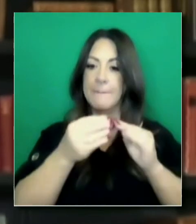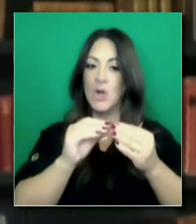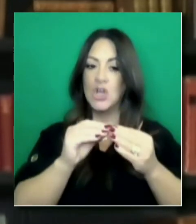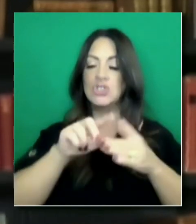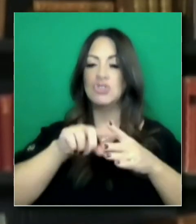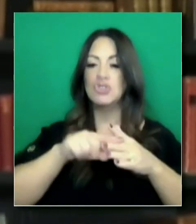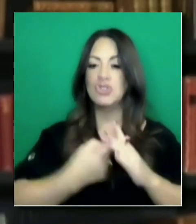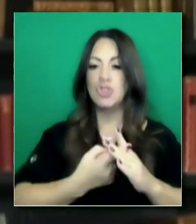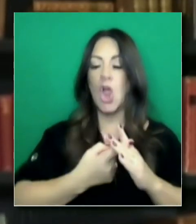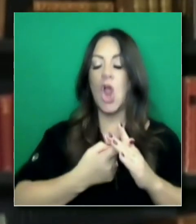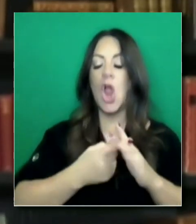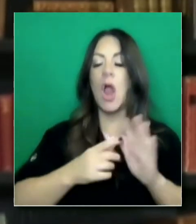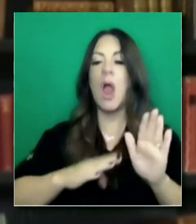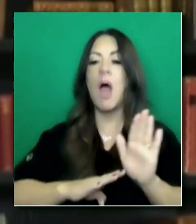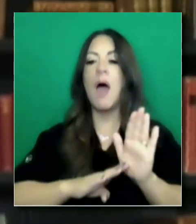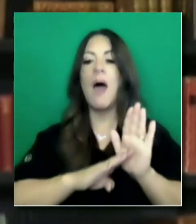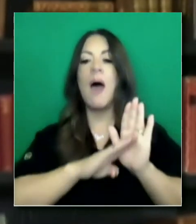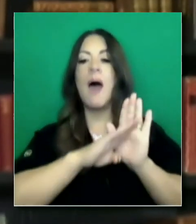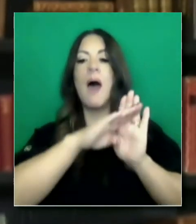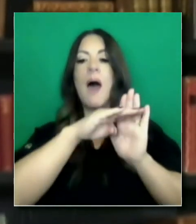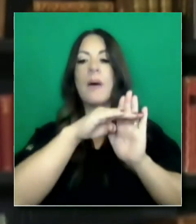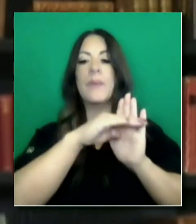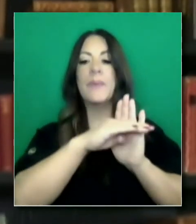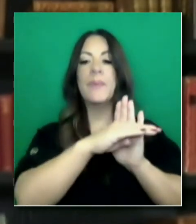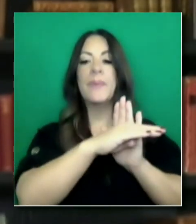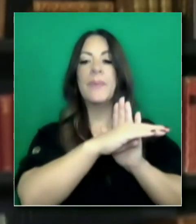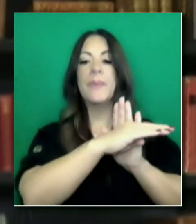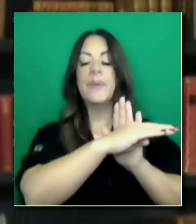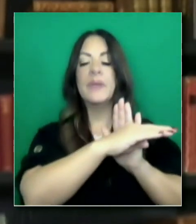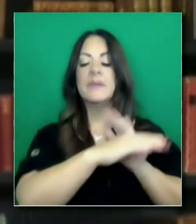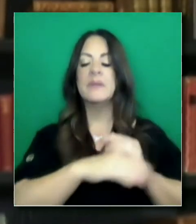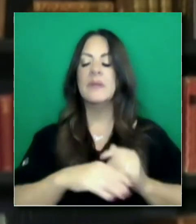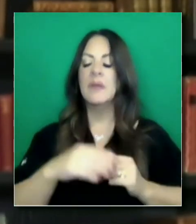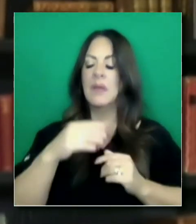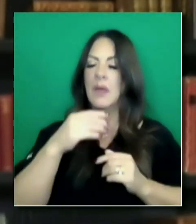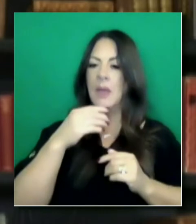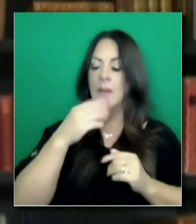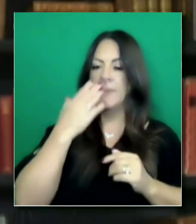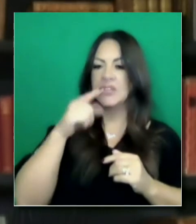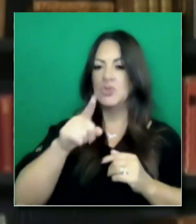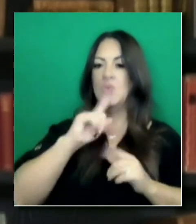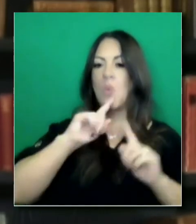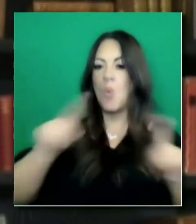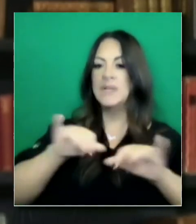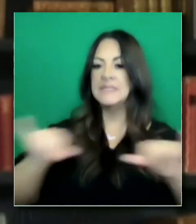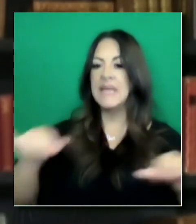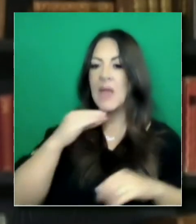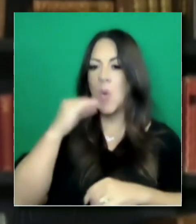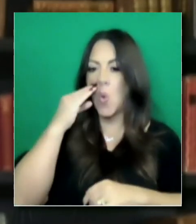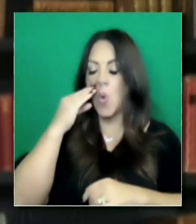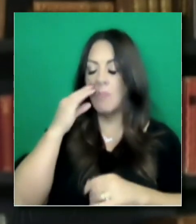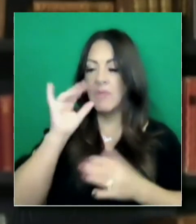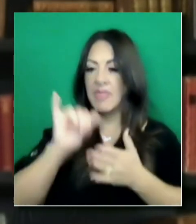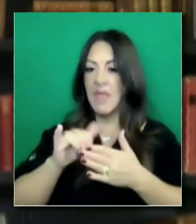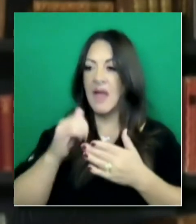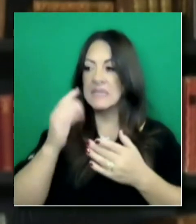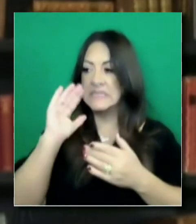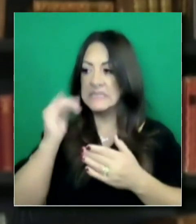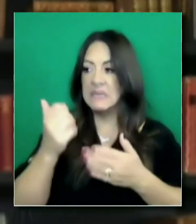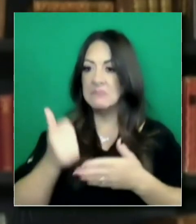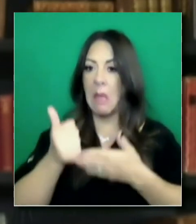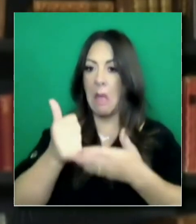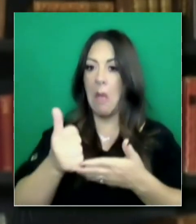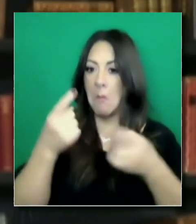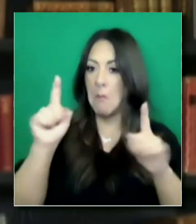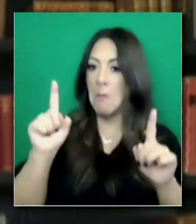an encouraging sign that the stay-at-home orders are working? And a follow-up to that is, as we